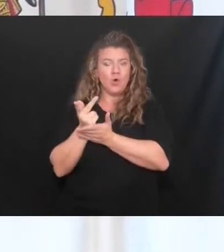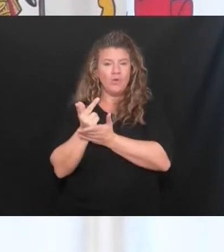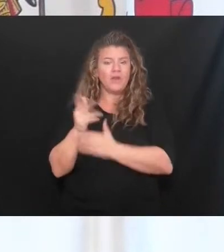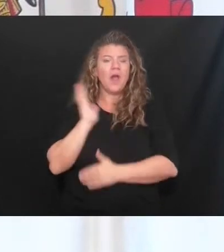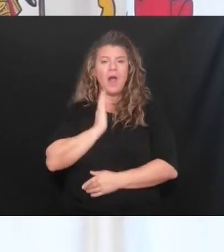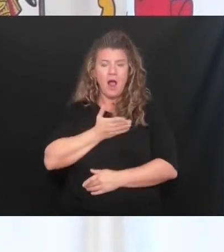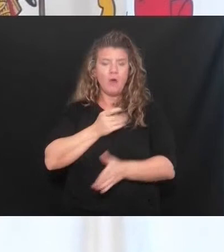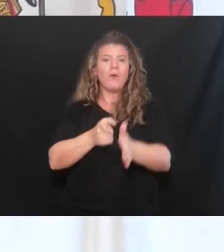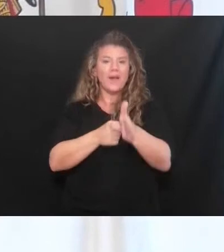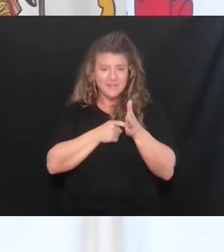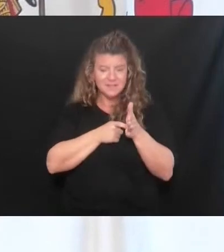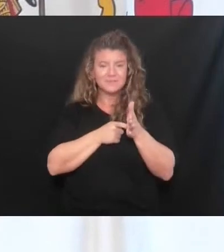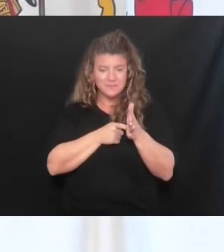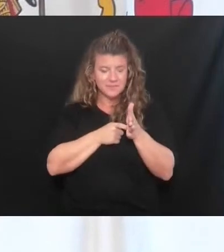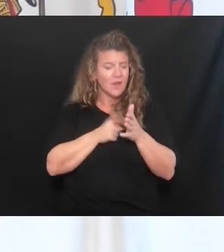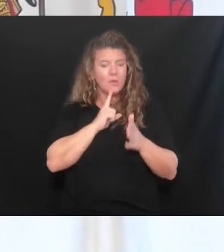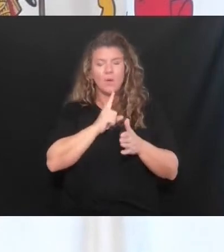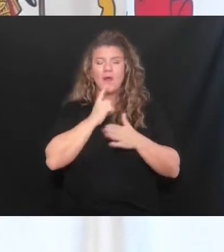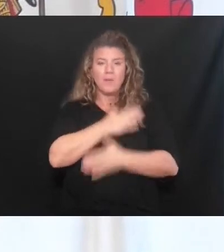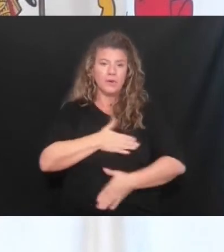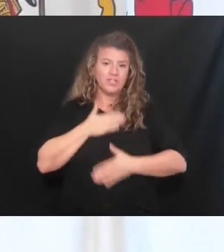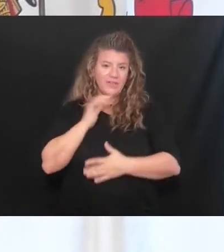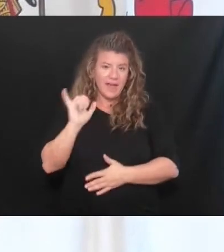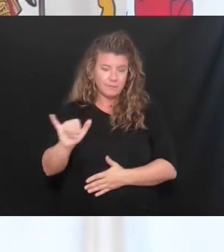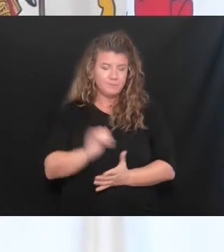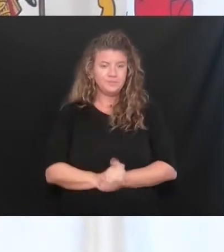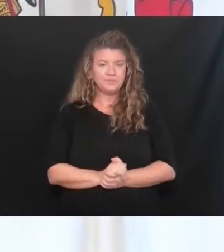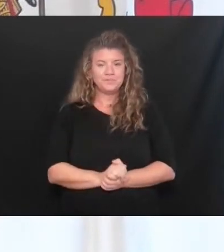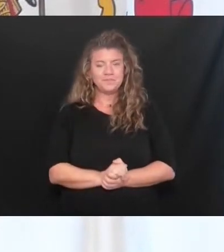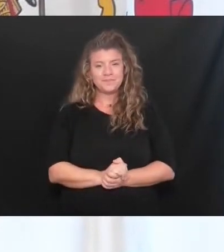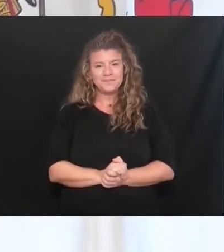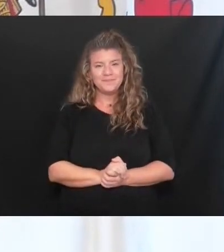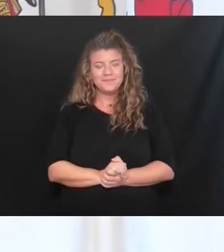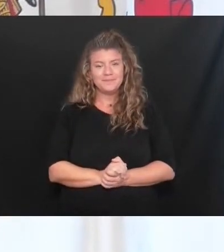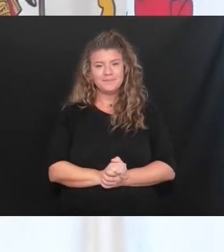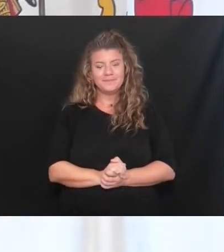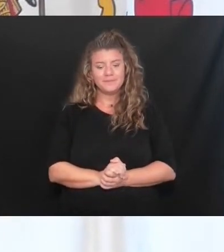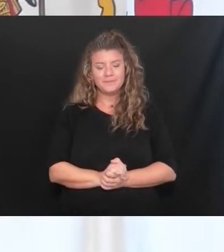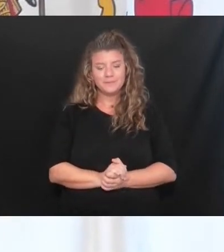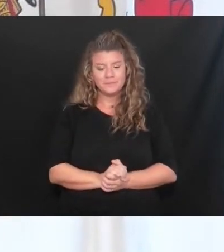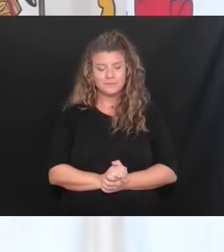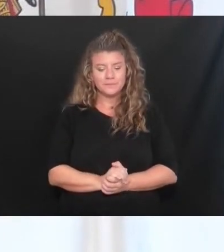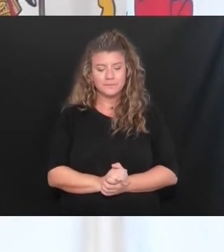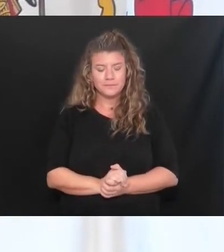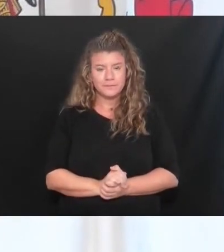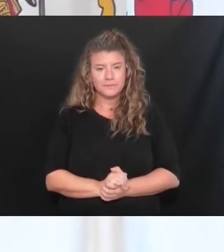our request and everything. We are appreciative of that.